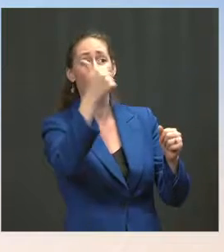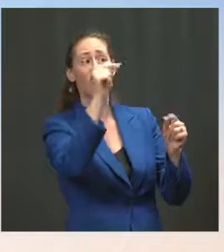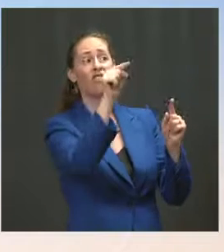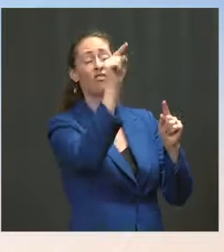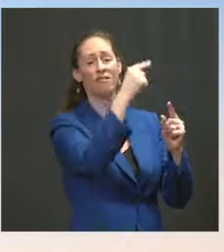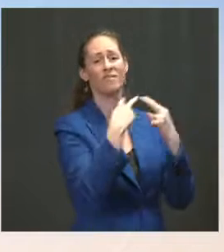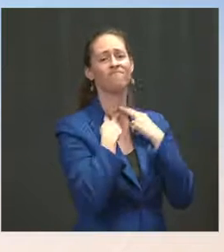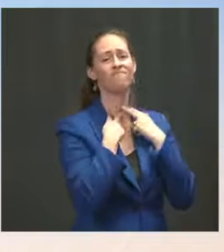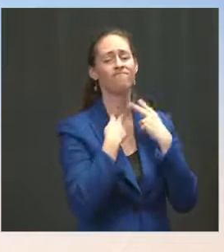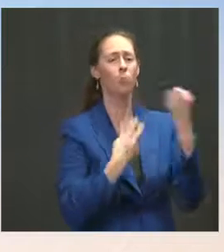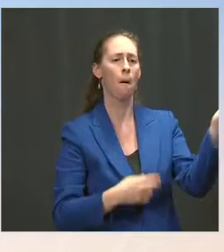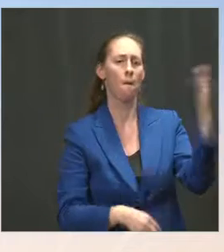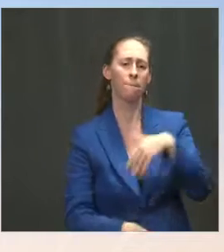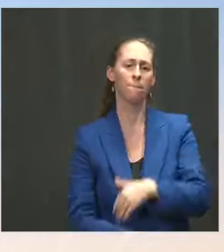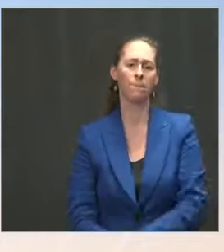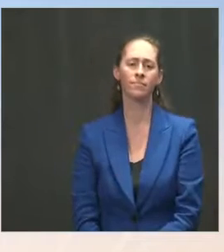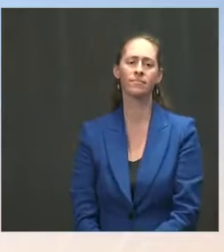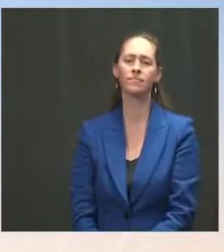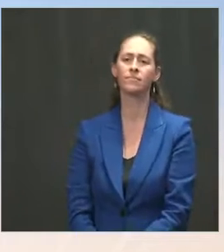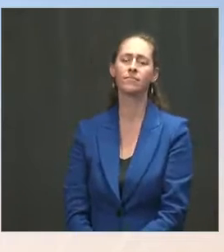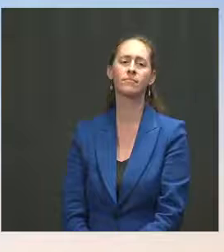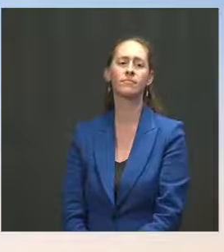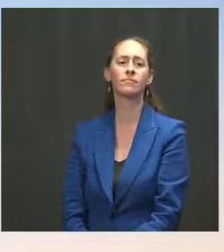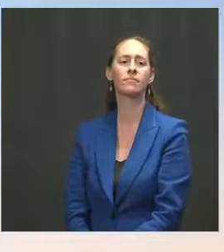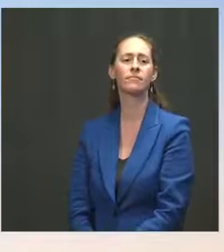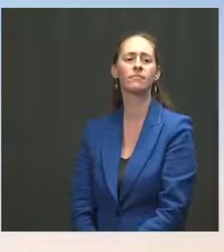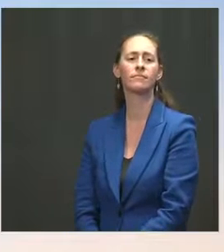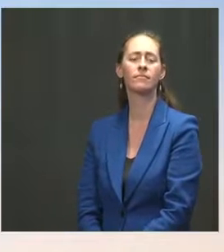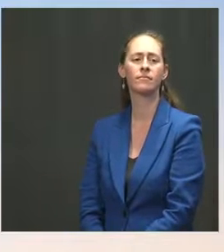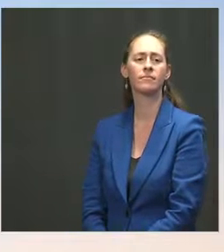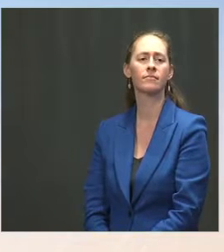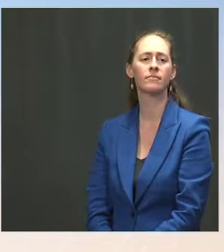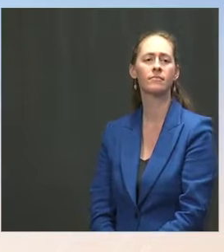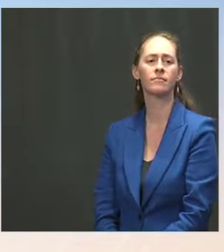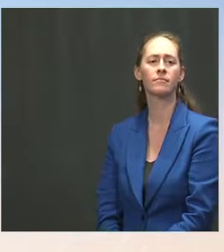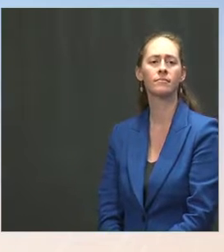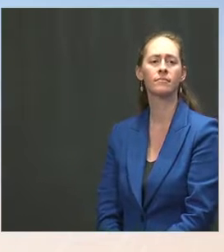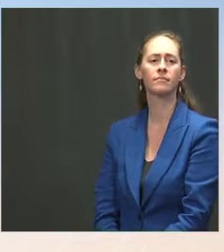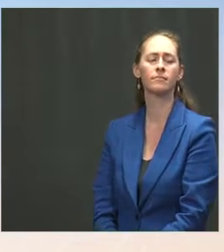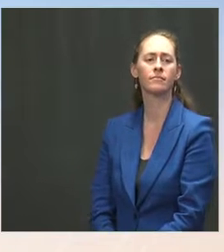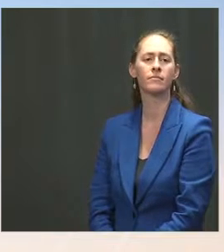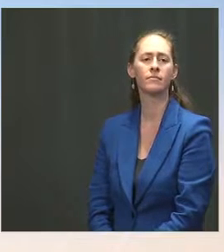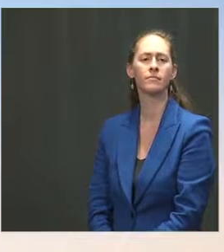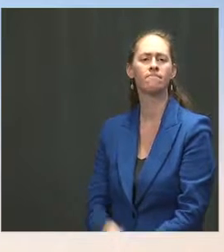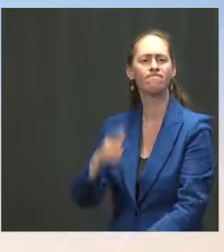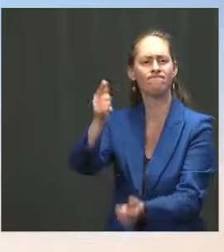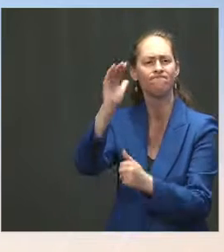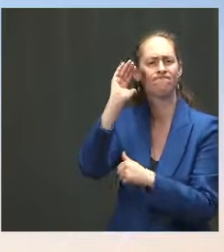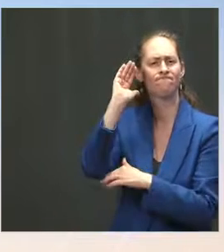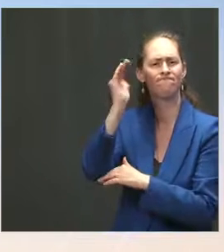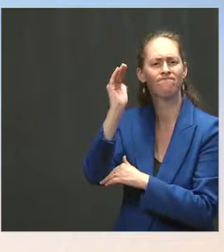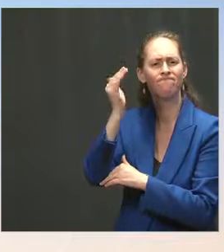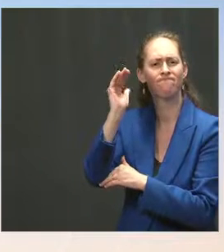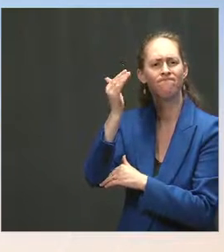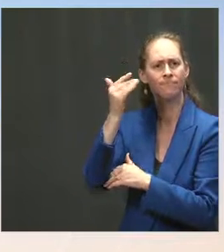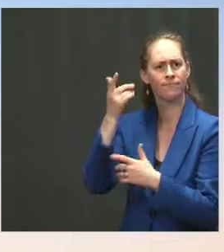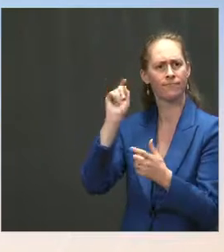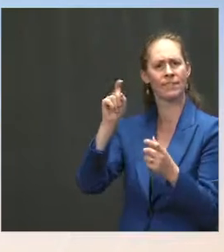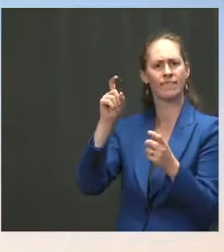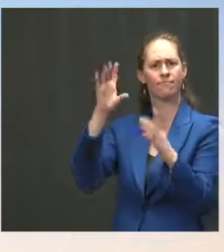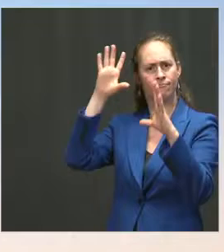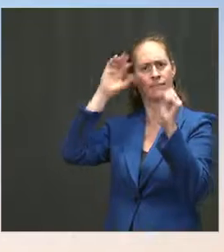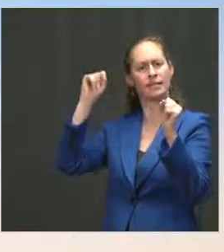it seems as if there's a feeling that there needs to be an explicit directive from the president, whether it